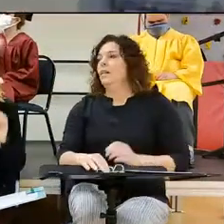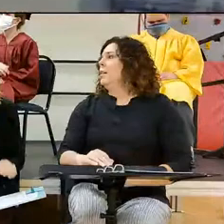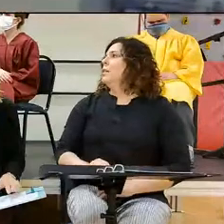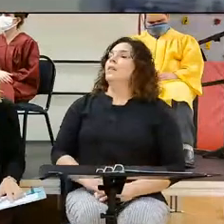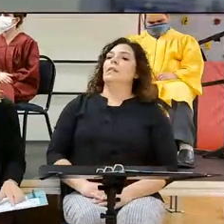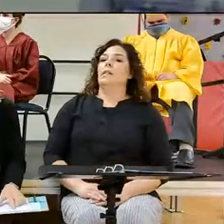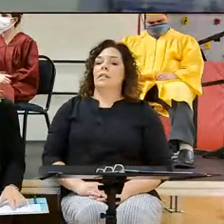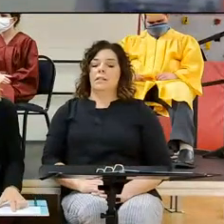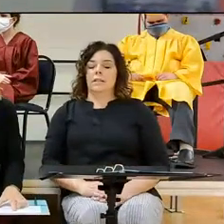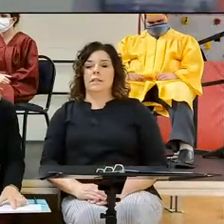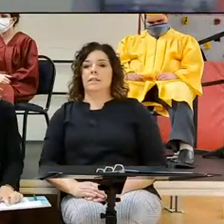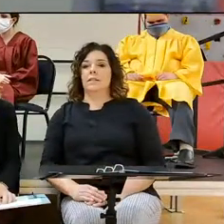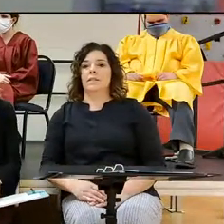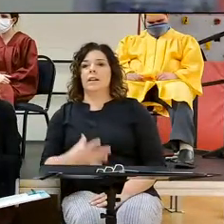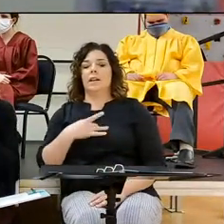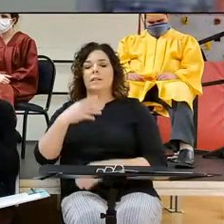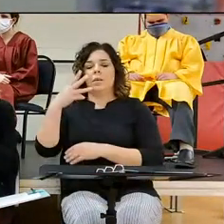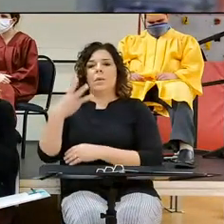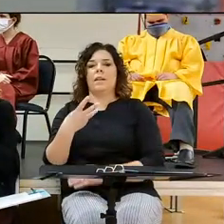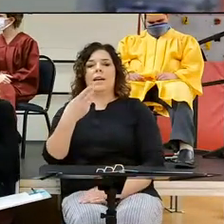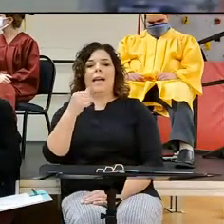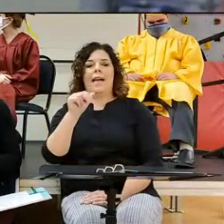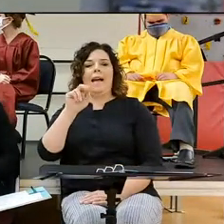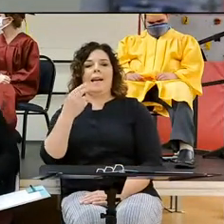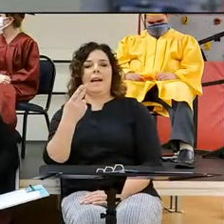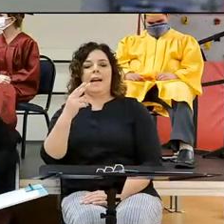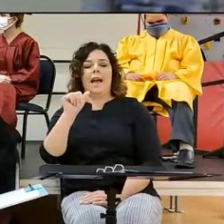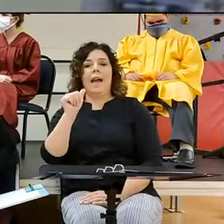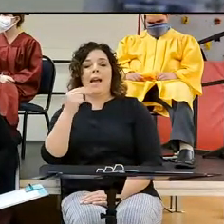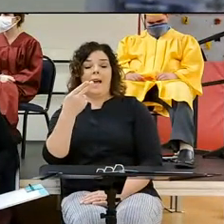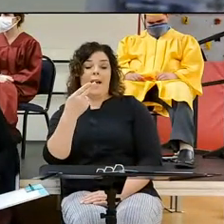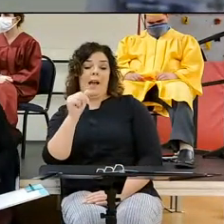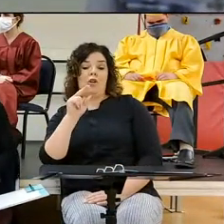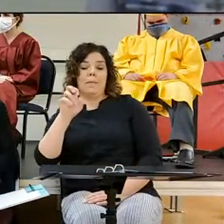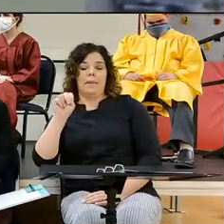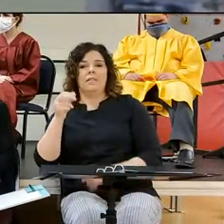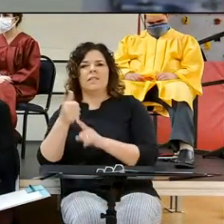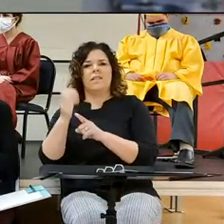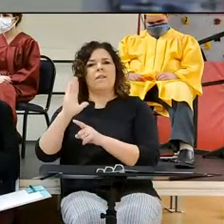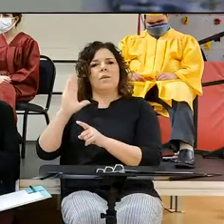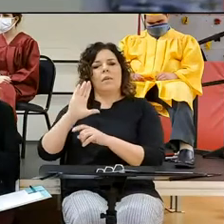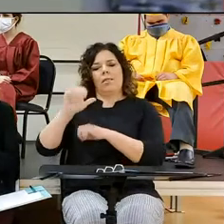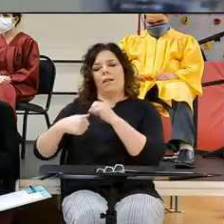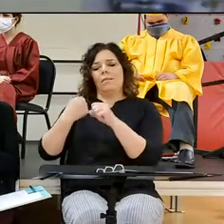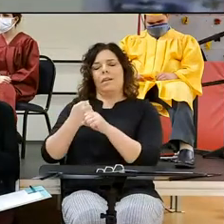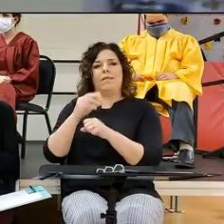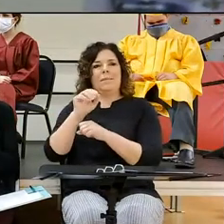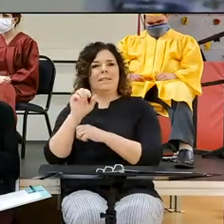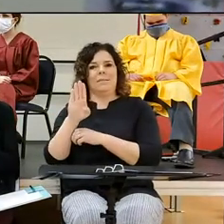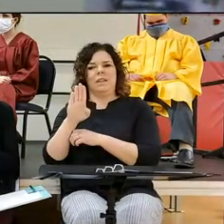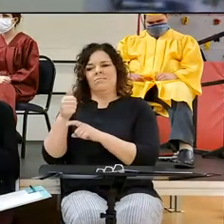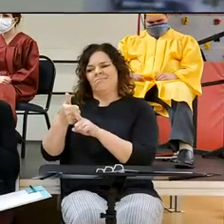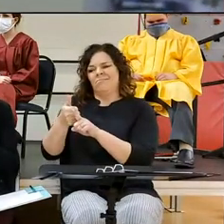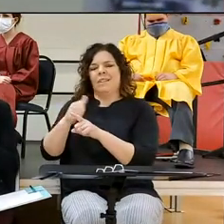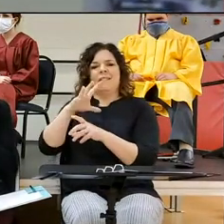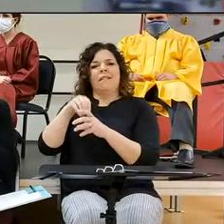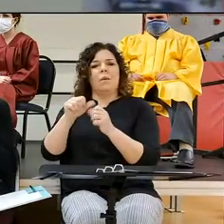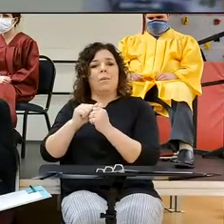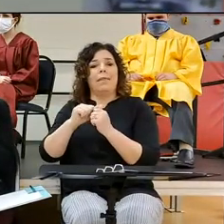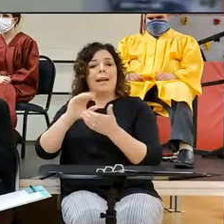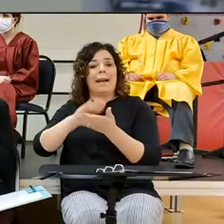Now I'd like to welcome Hannah Harriman. She is a former MSAB alumni. She was in the Academy Plus program